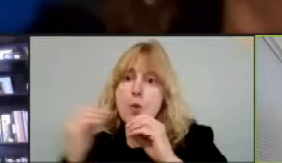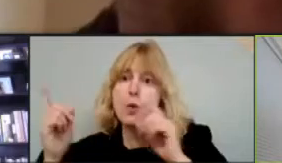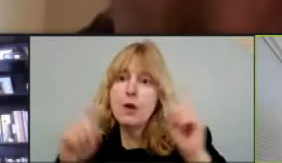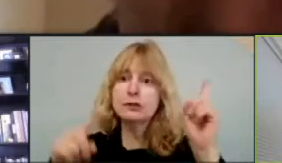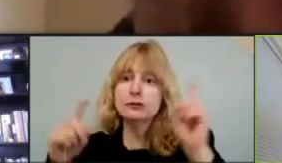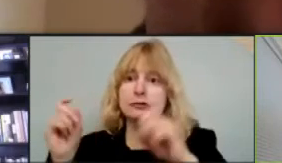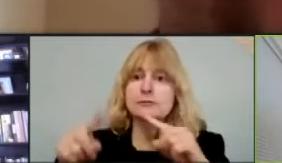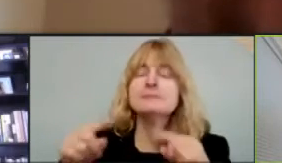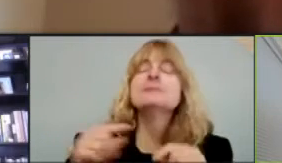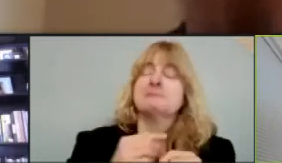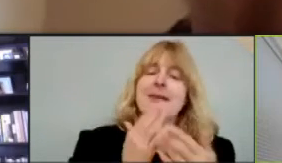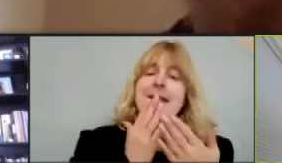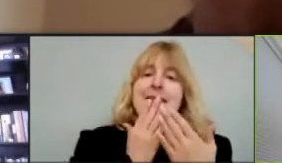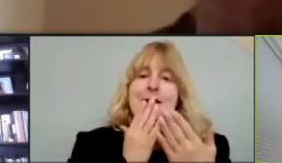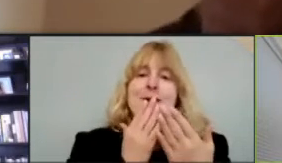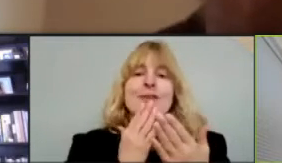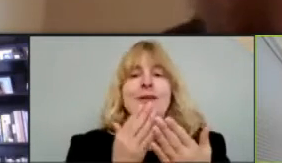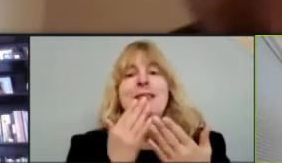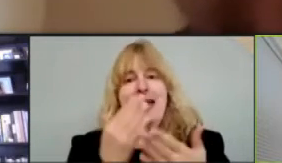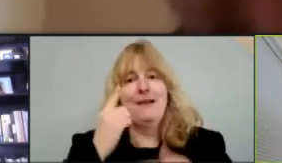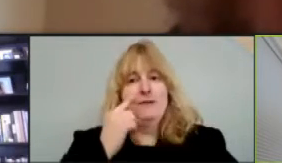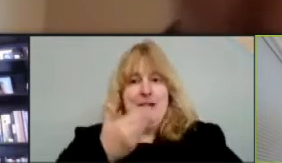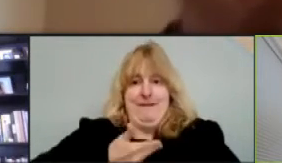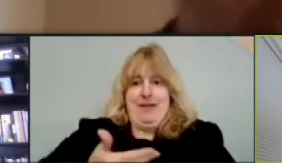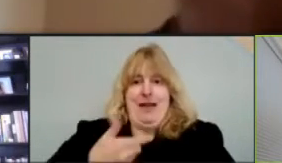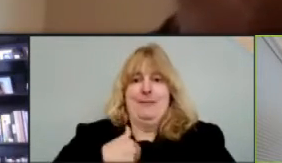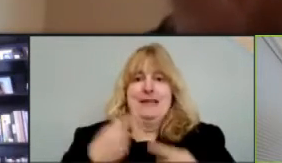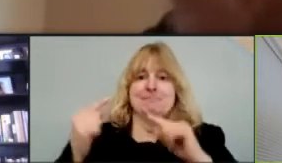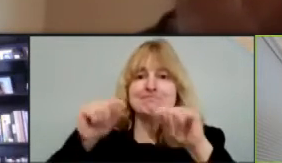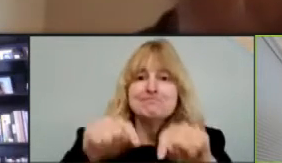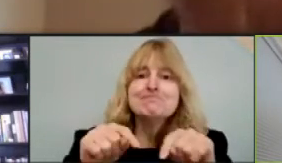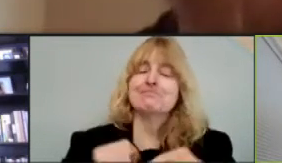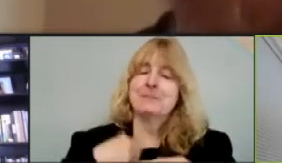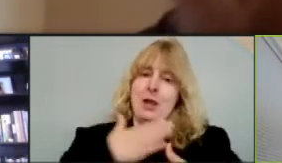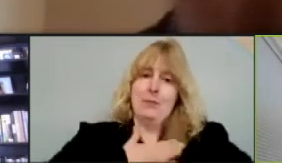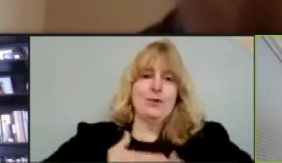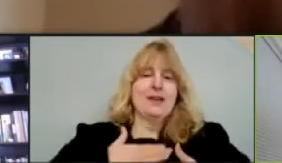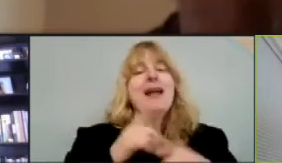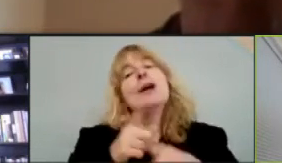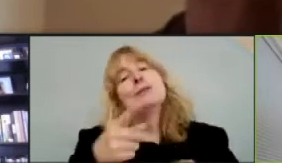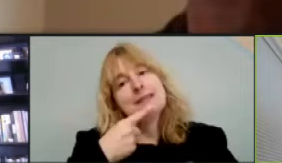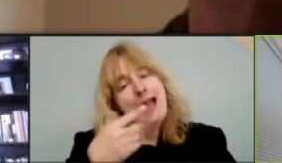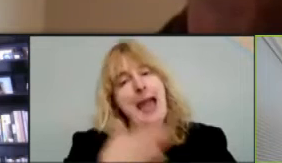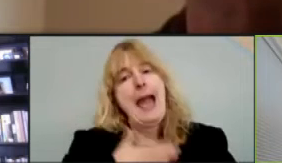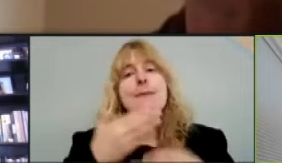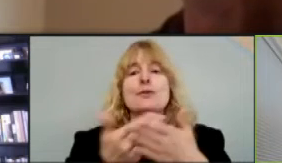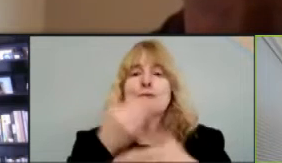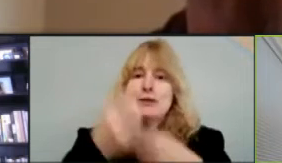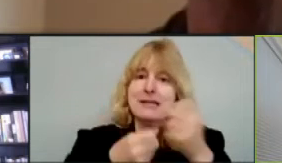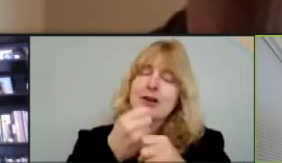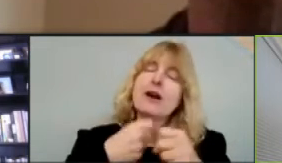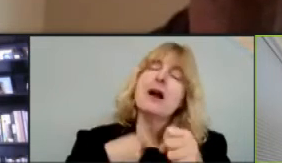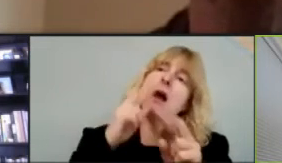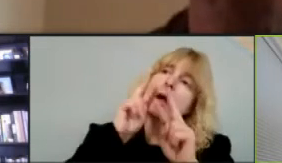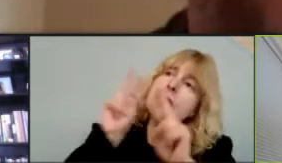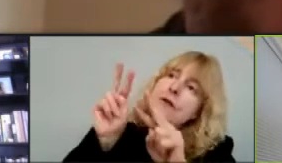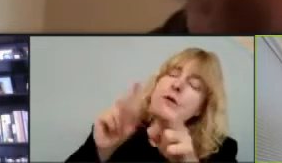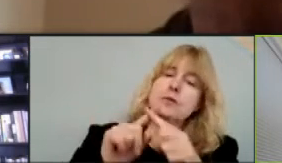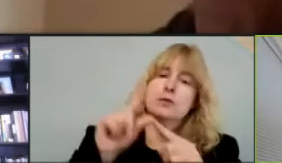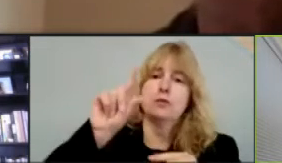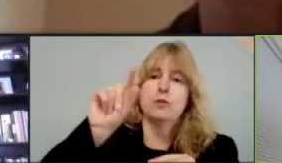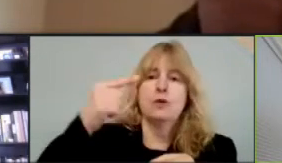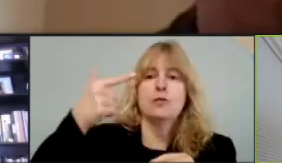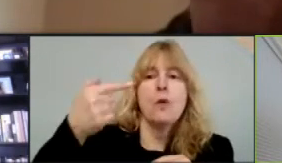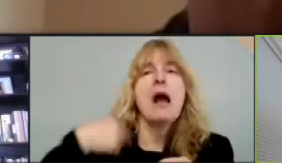That sounds good. Thank you. And thank you for having me on. I appreciate it. As you said, Happy New Year. I do look forward to 2021, because